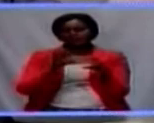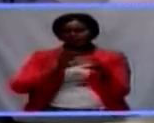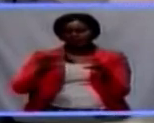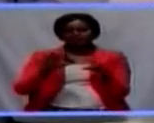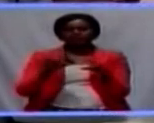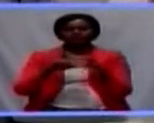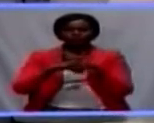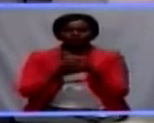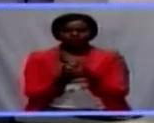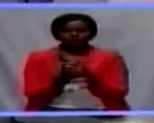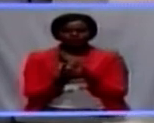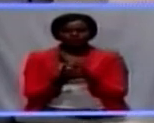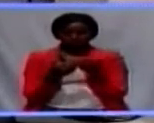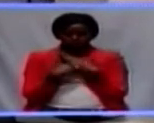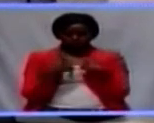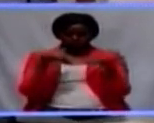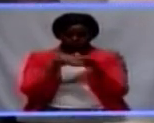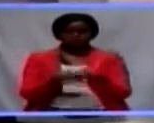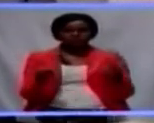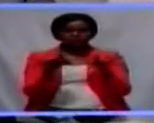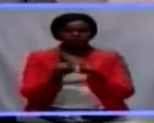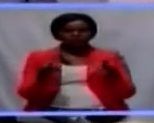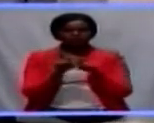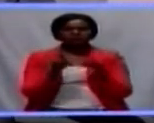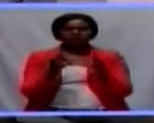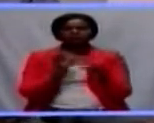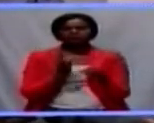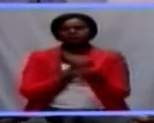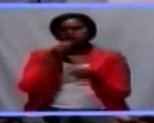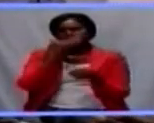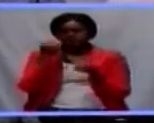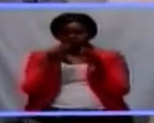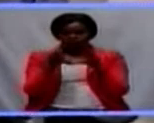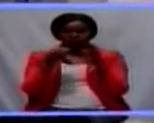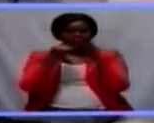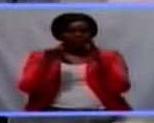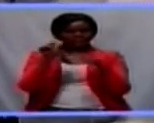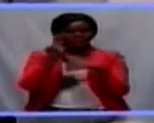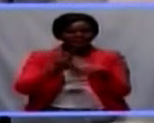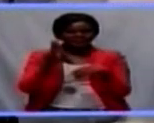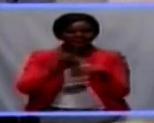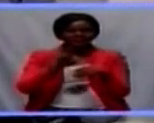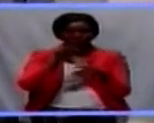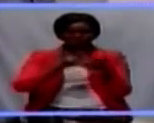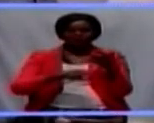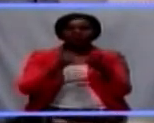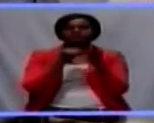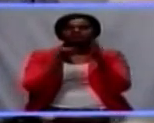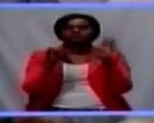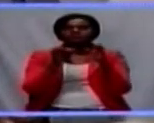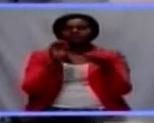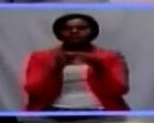by capturing them in one form or another. And our best way to identify our taxpayers is using the taxpayers identification